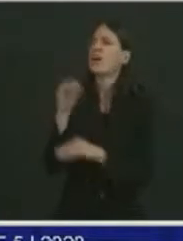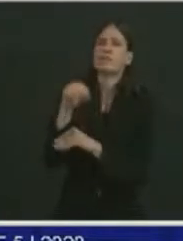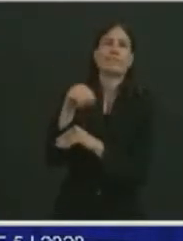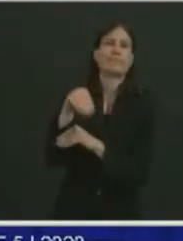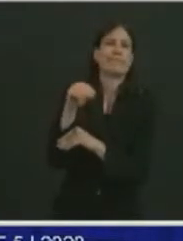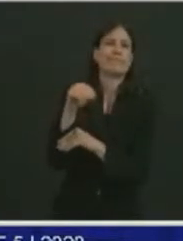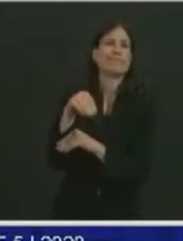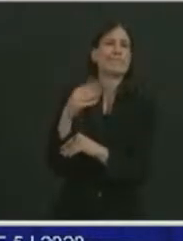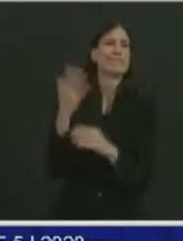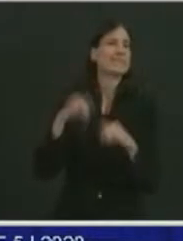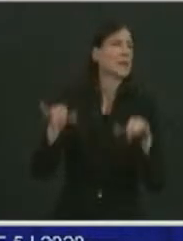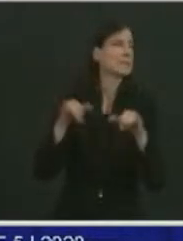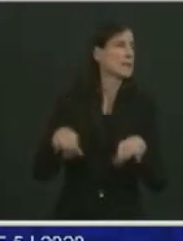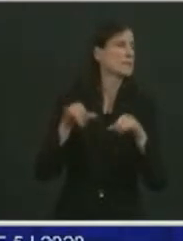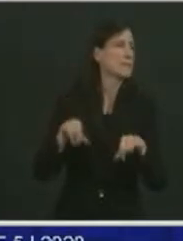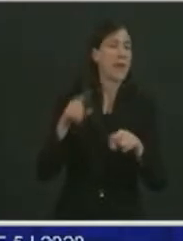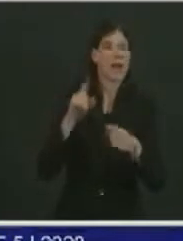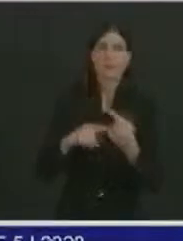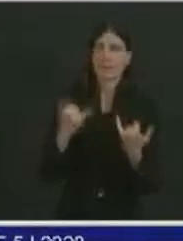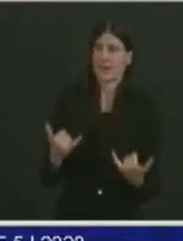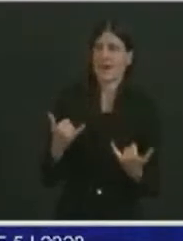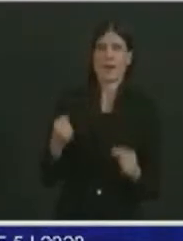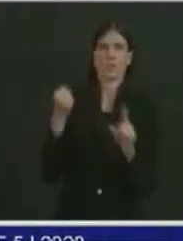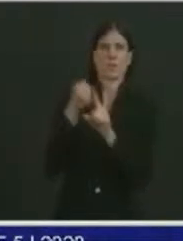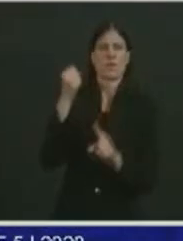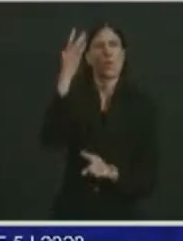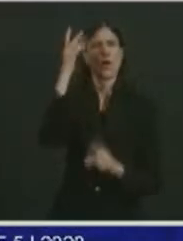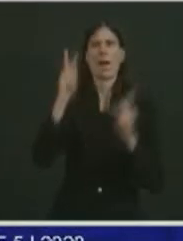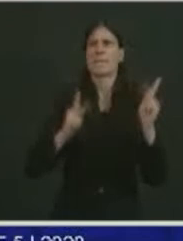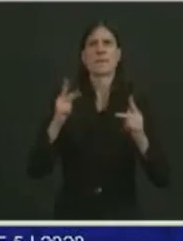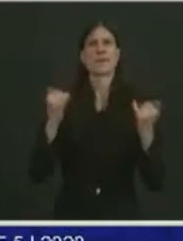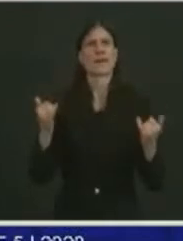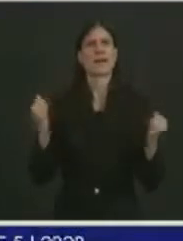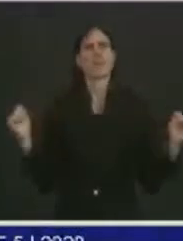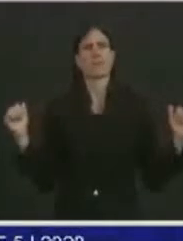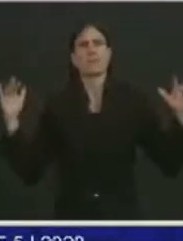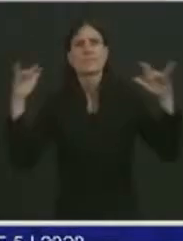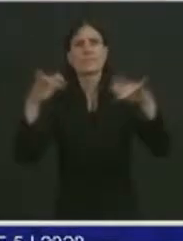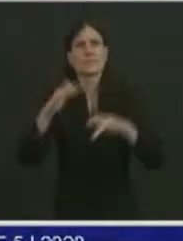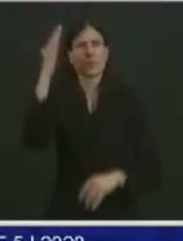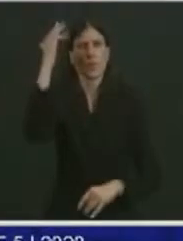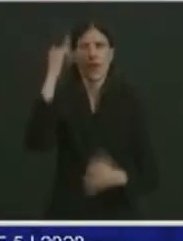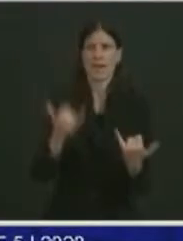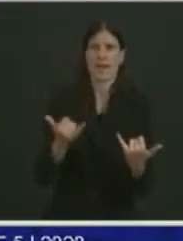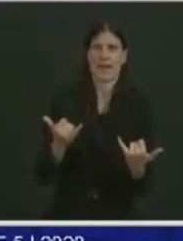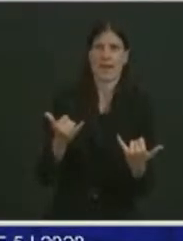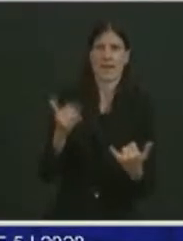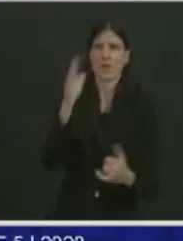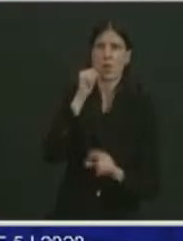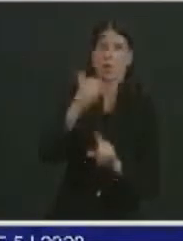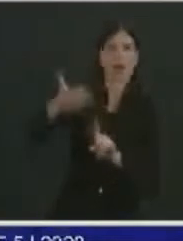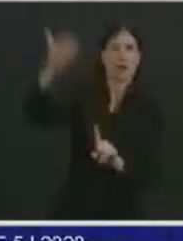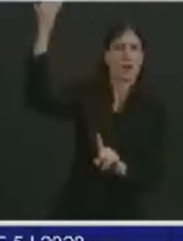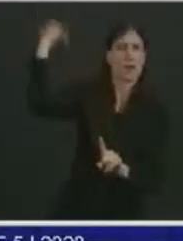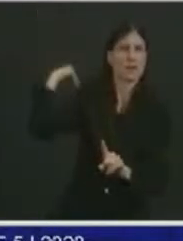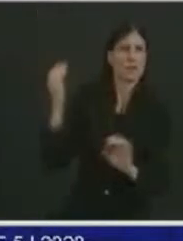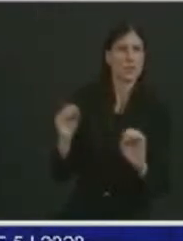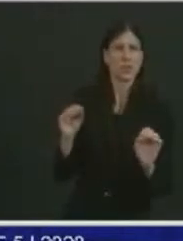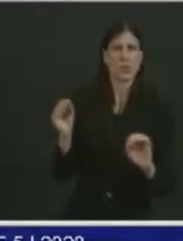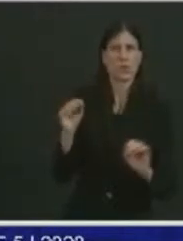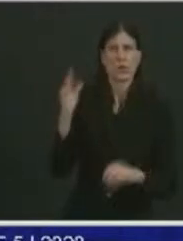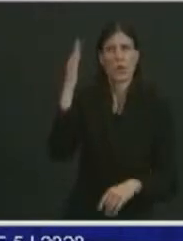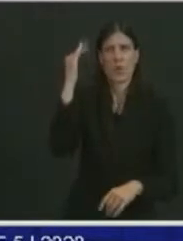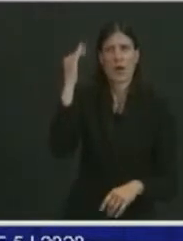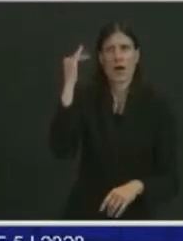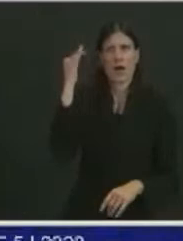video. What is it that the last 24 incidents did not produce this result and this one